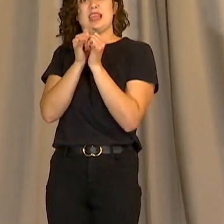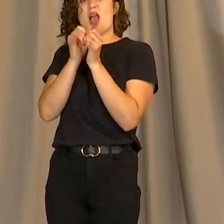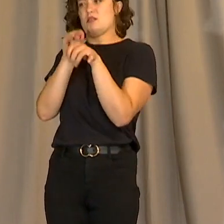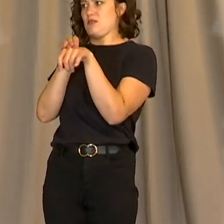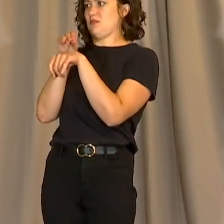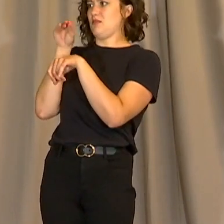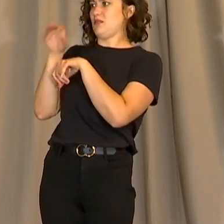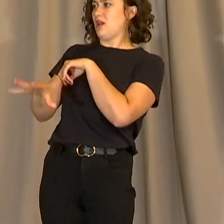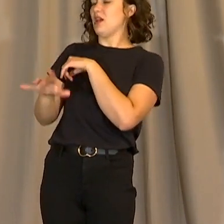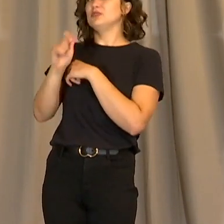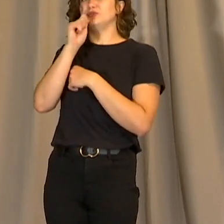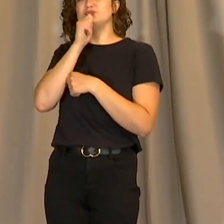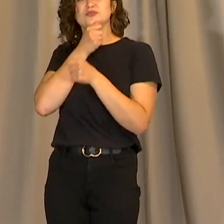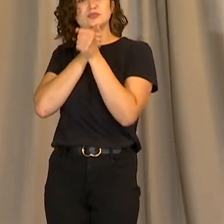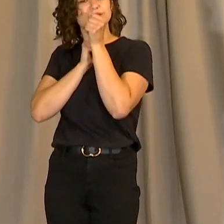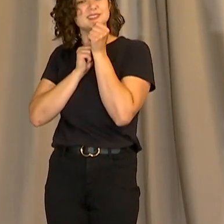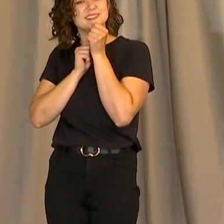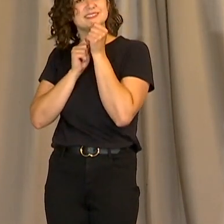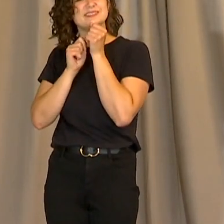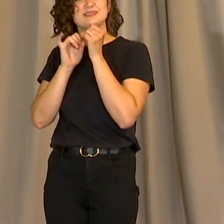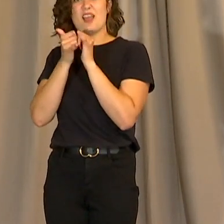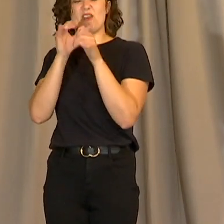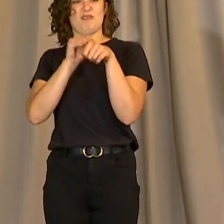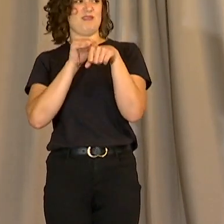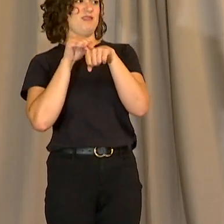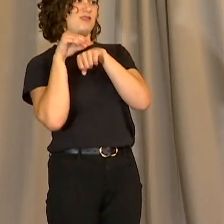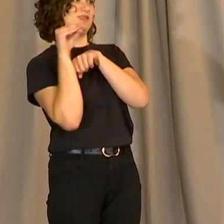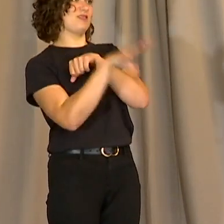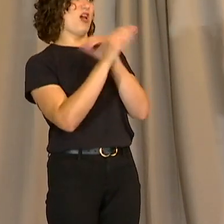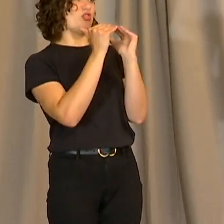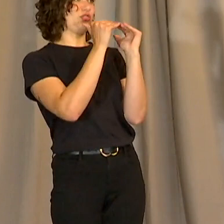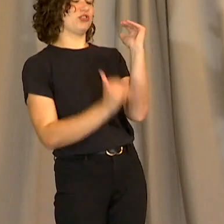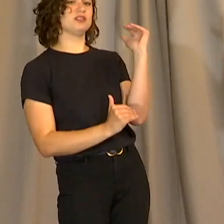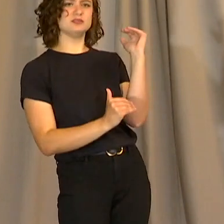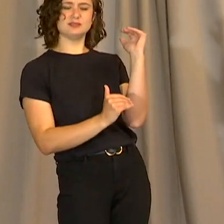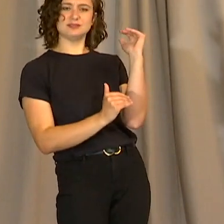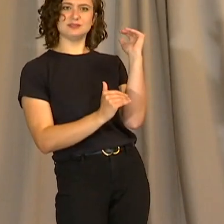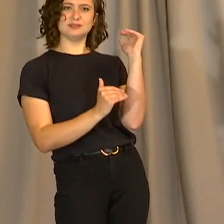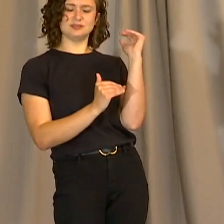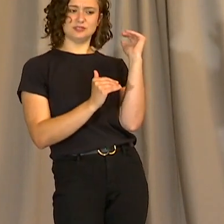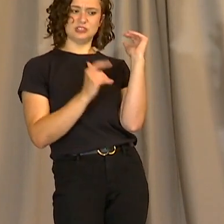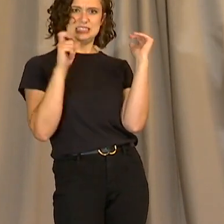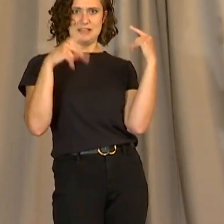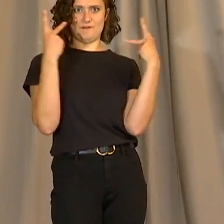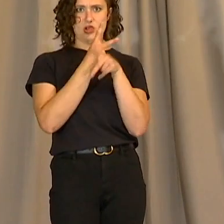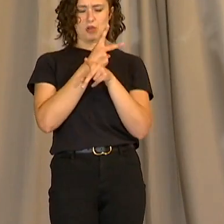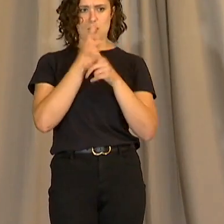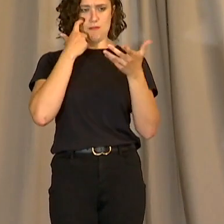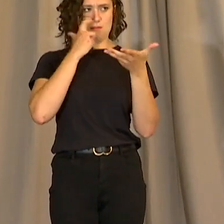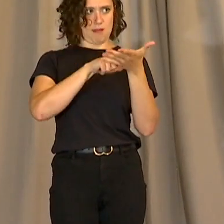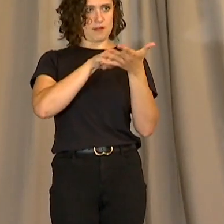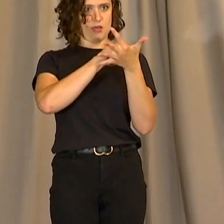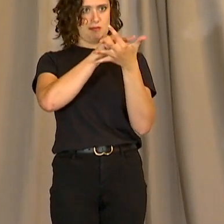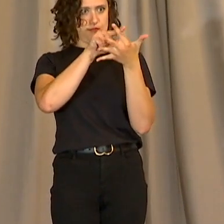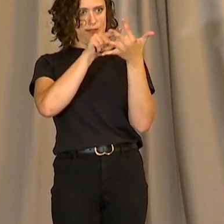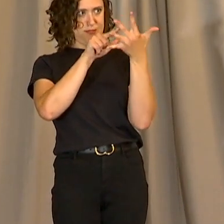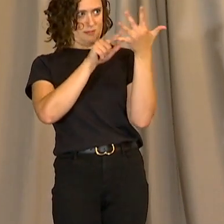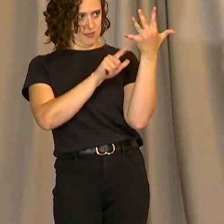are being treated unjustly. You can figure that out, and then you have to leverage your skills, your talents,